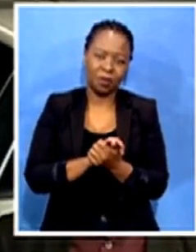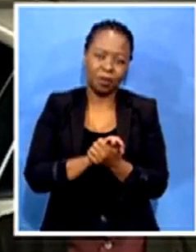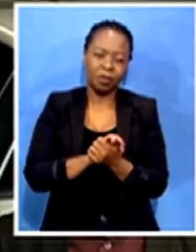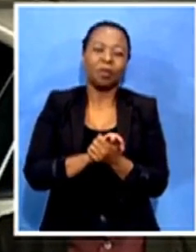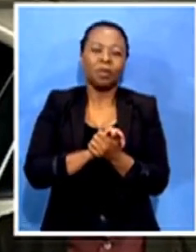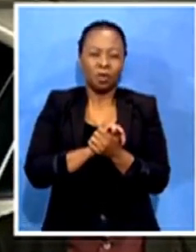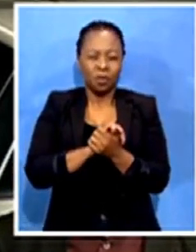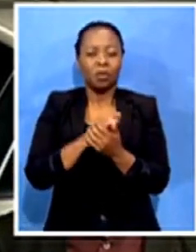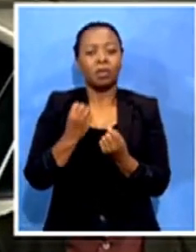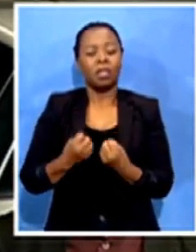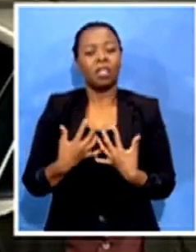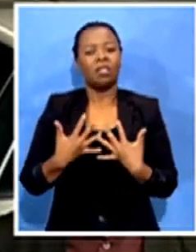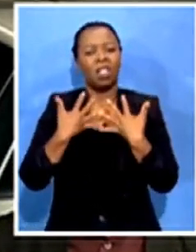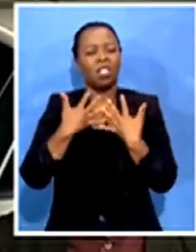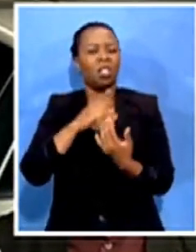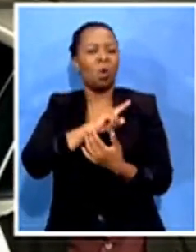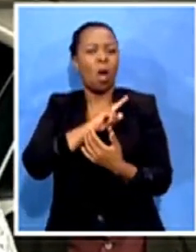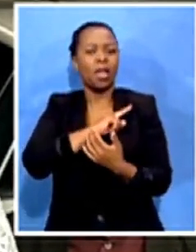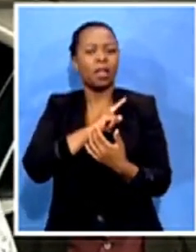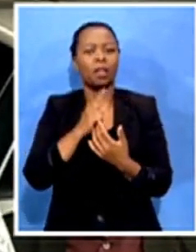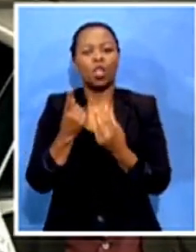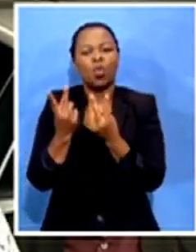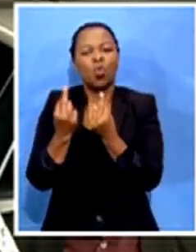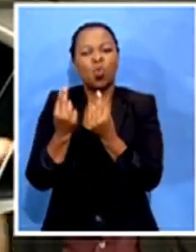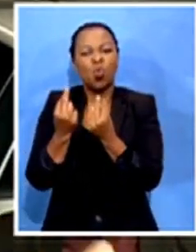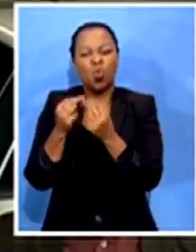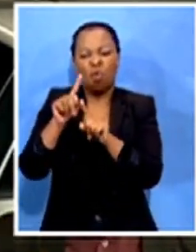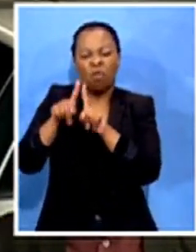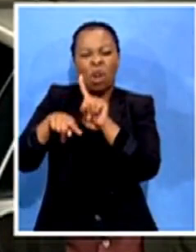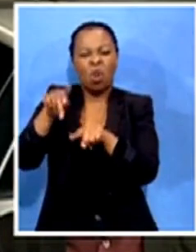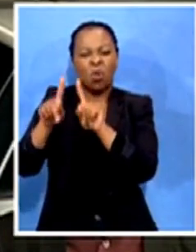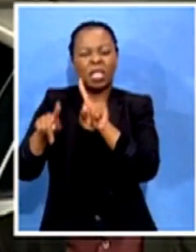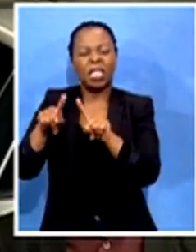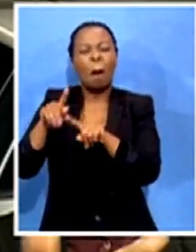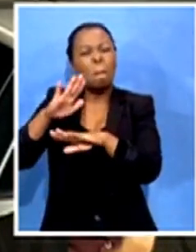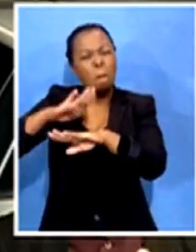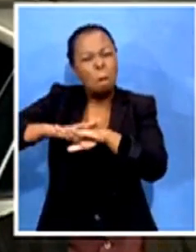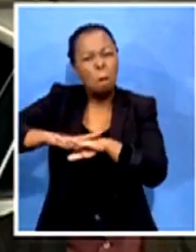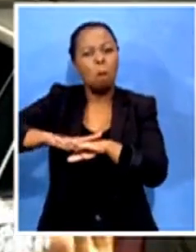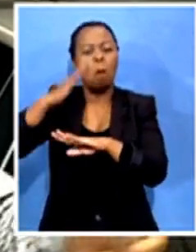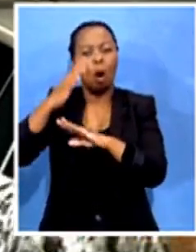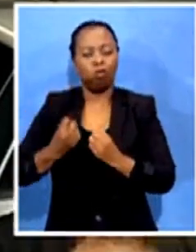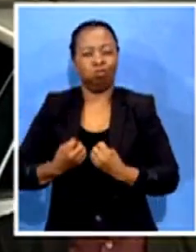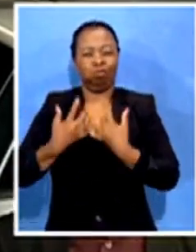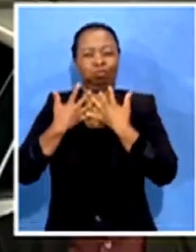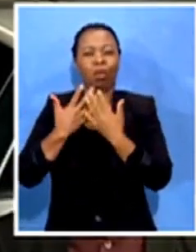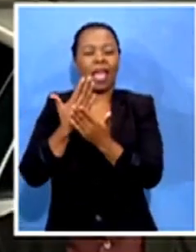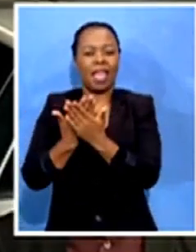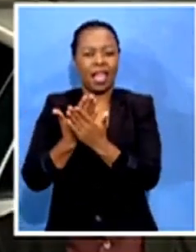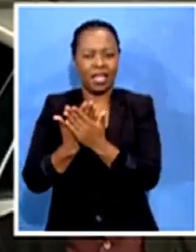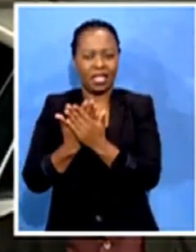because the new variant is more infectious, other questions about the severity are still